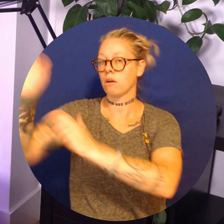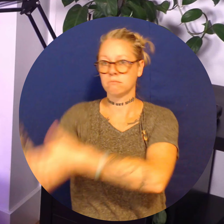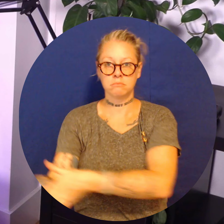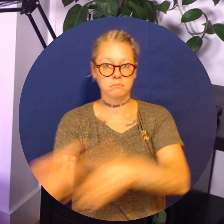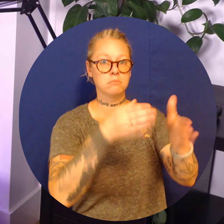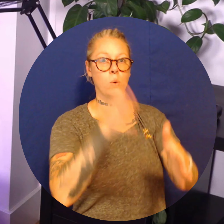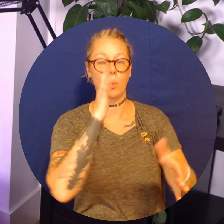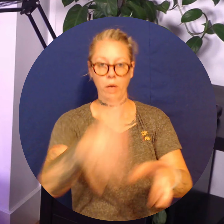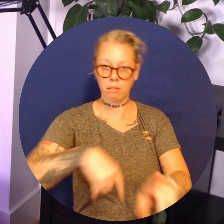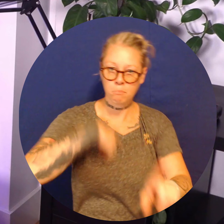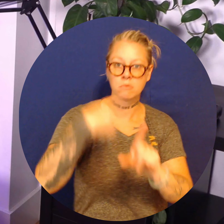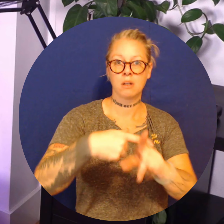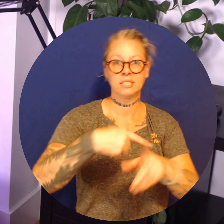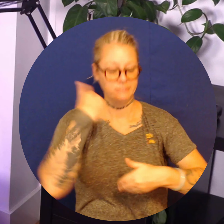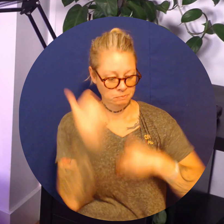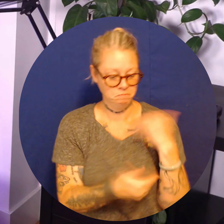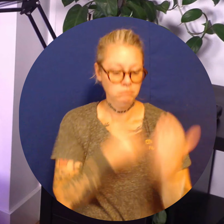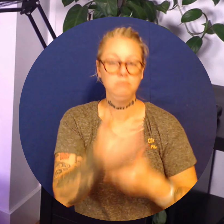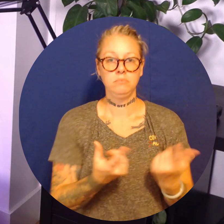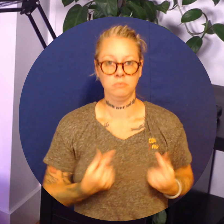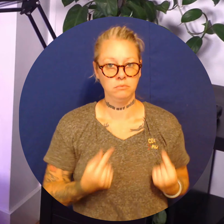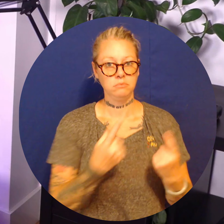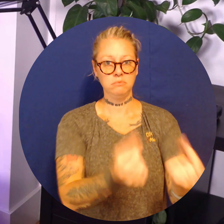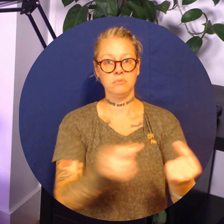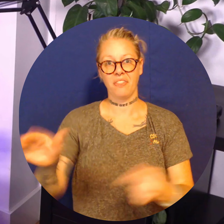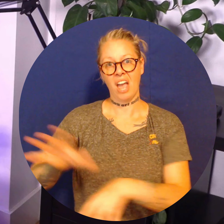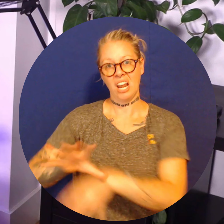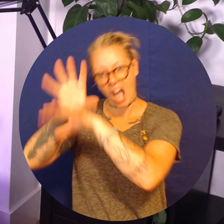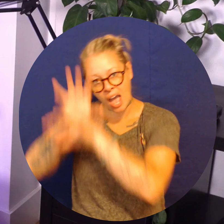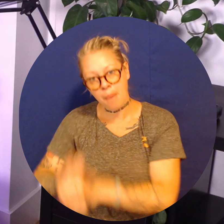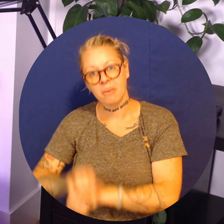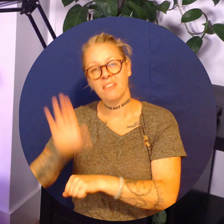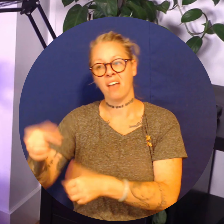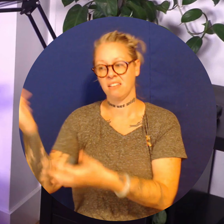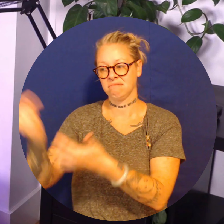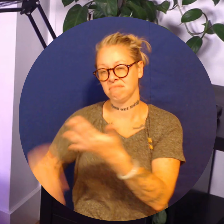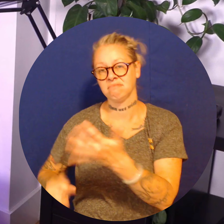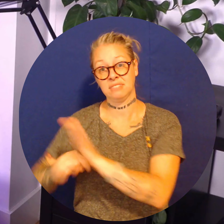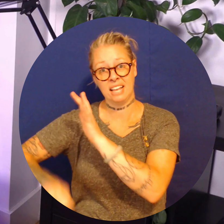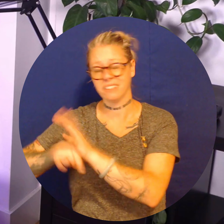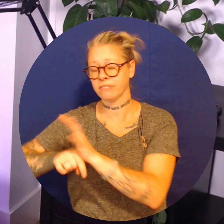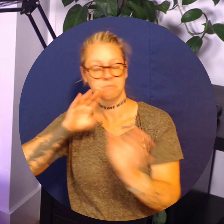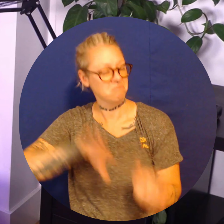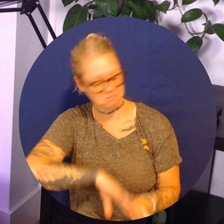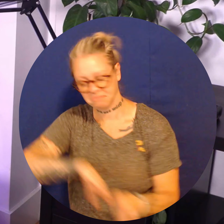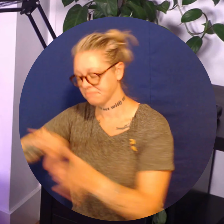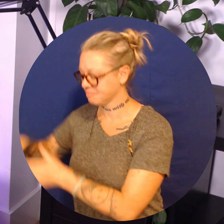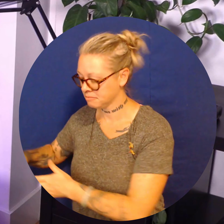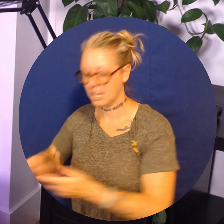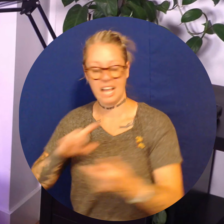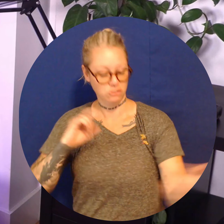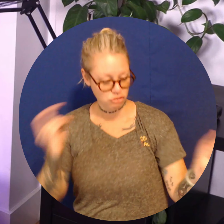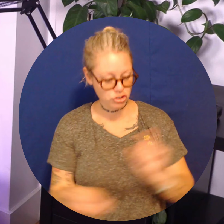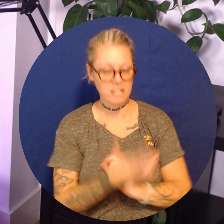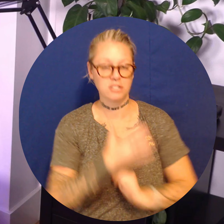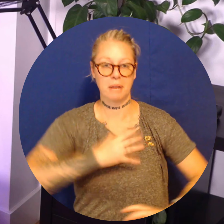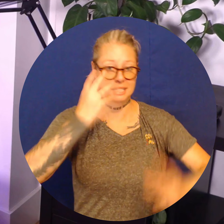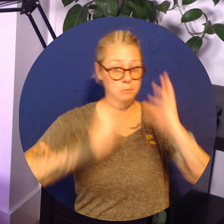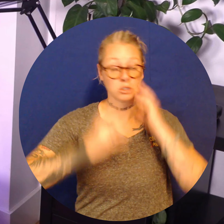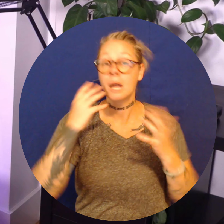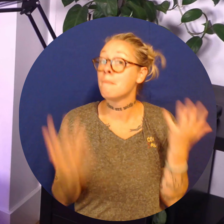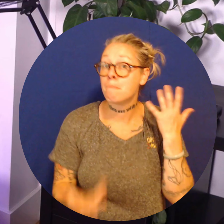i'm going to intentionally align myself with a different train of thought to change my physical experience and that